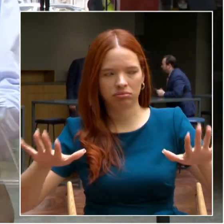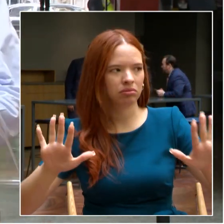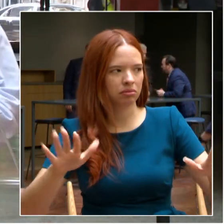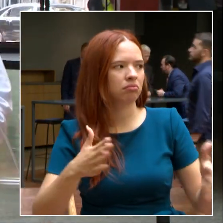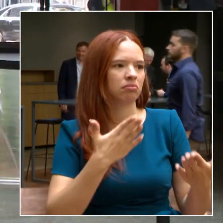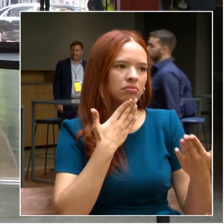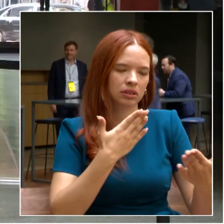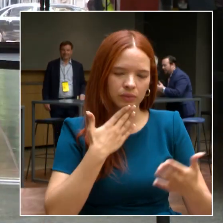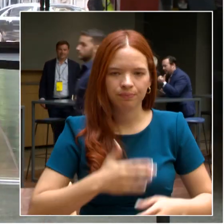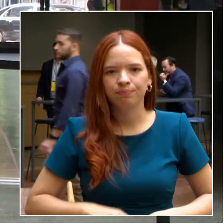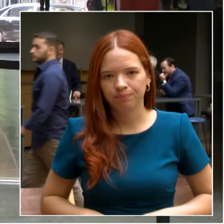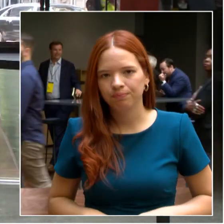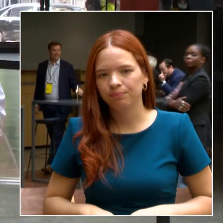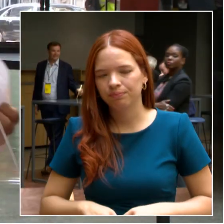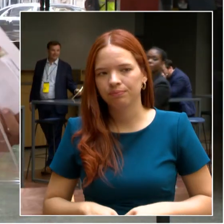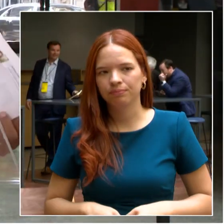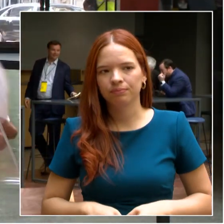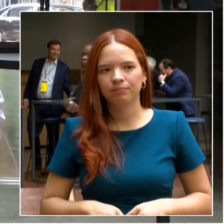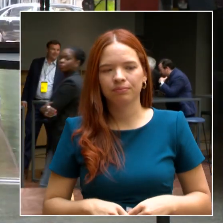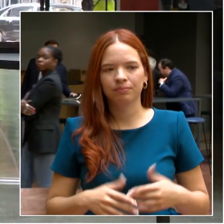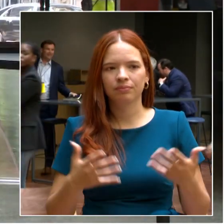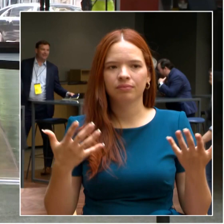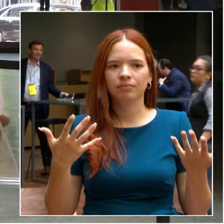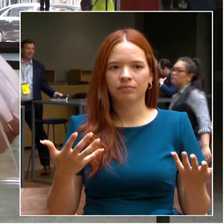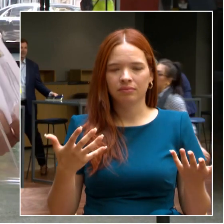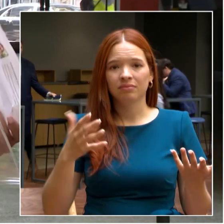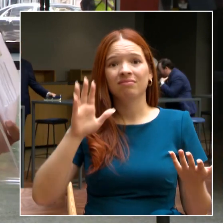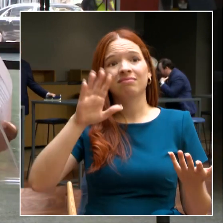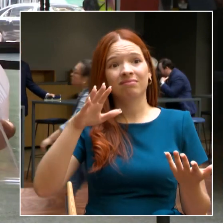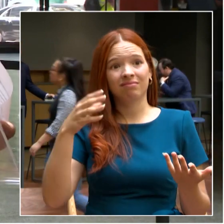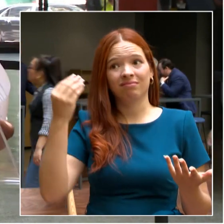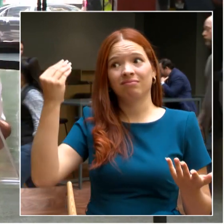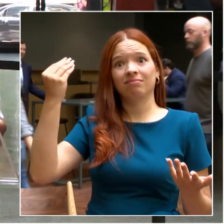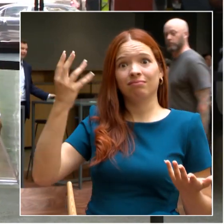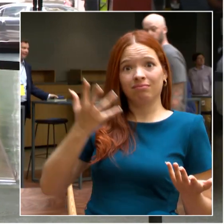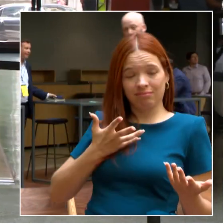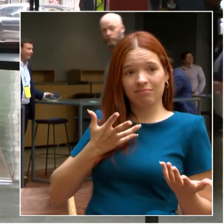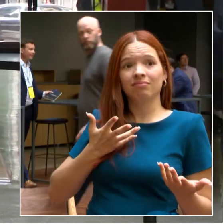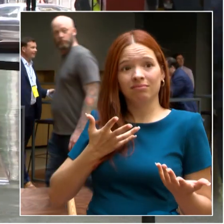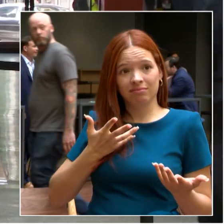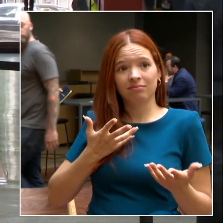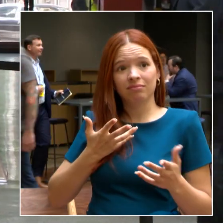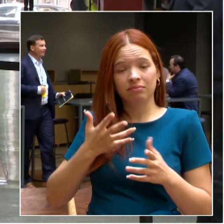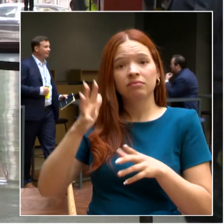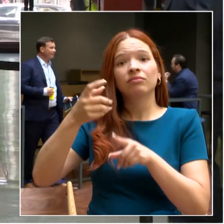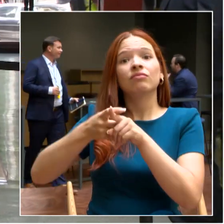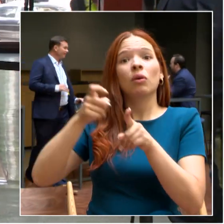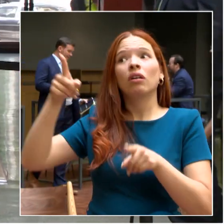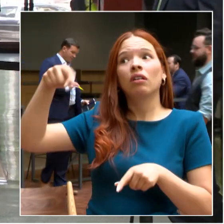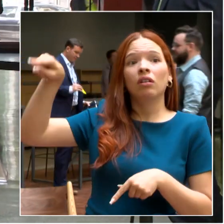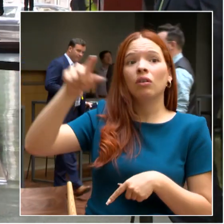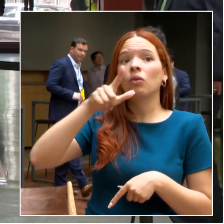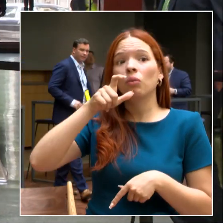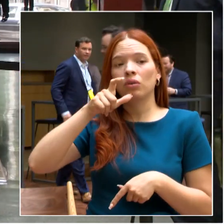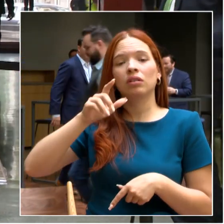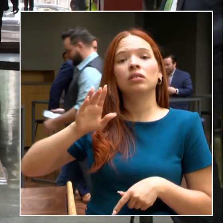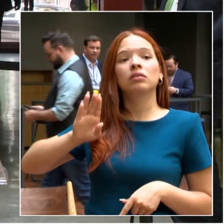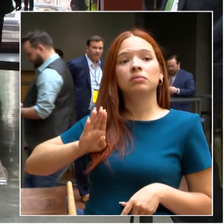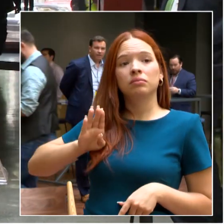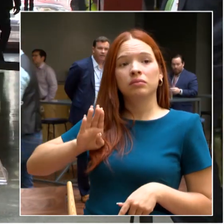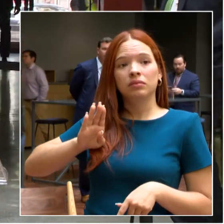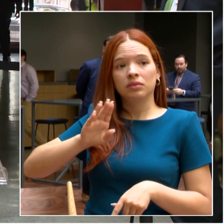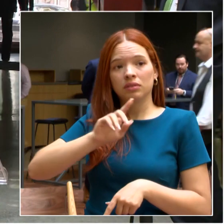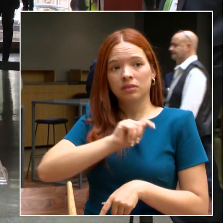So I got a note today from one of the trustees of the Federal City Council. $800 billion of investment,